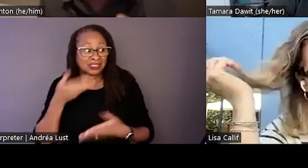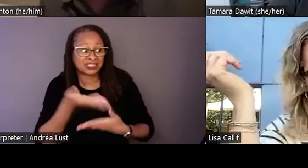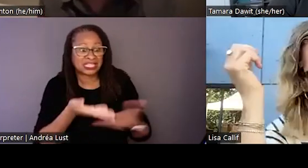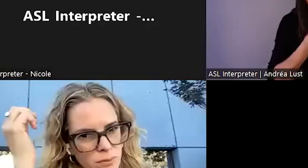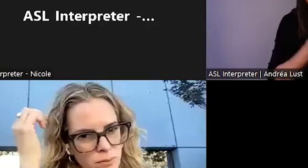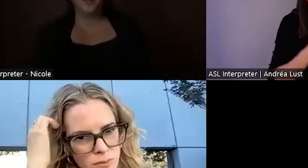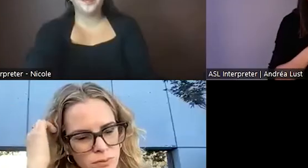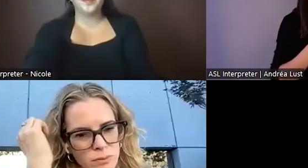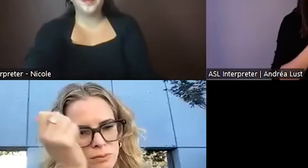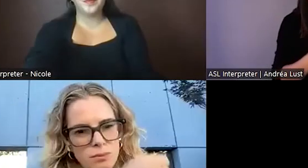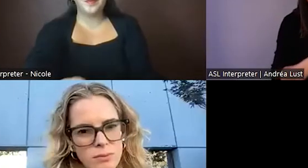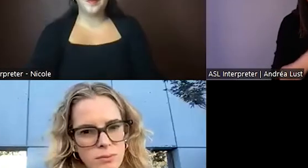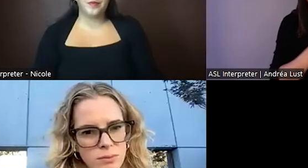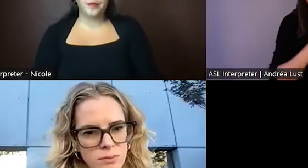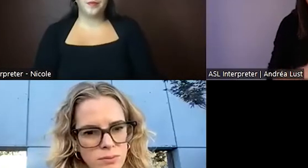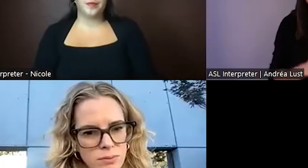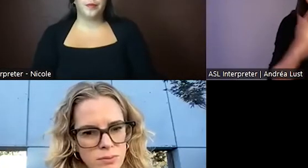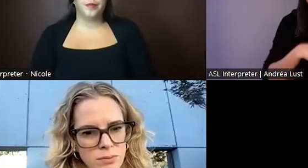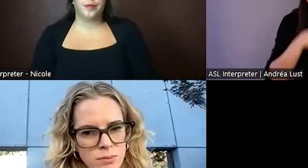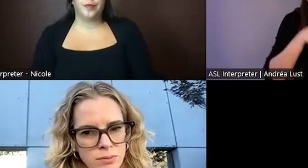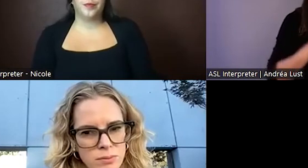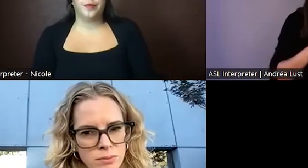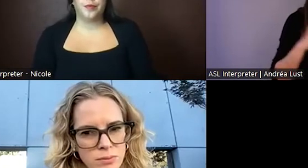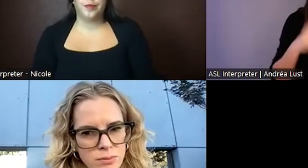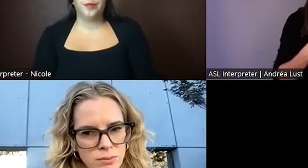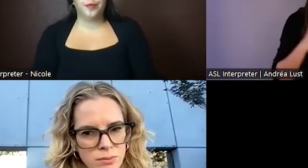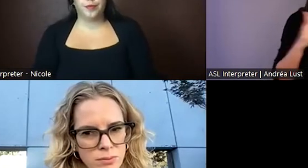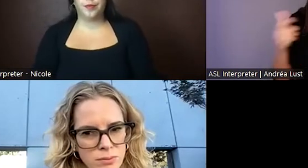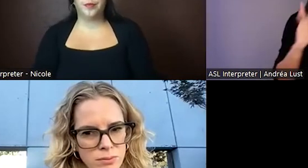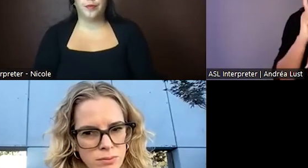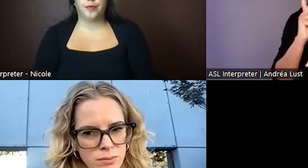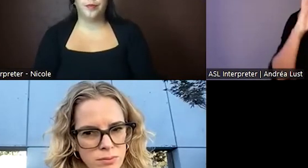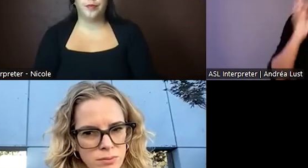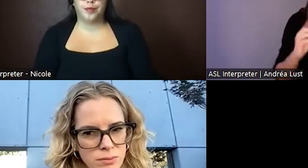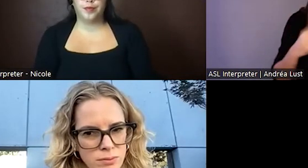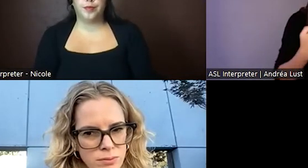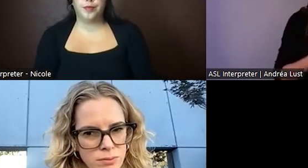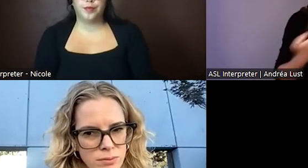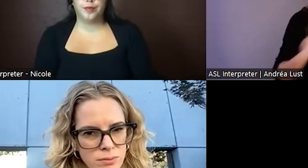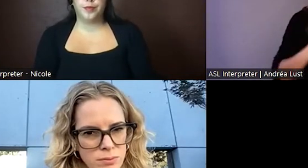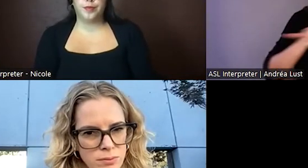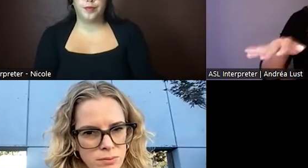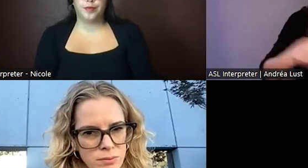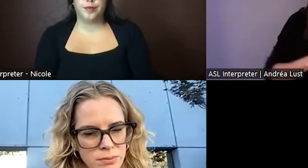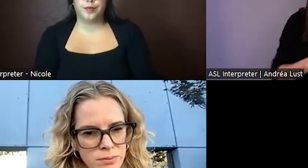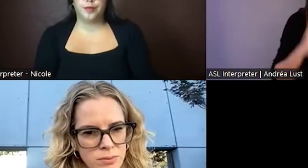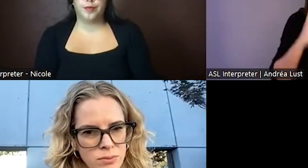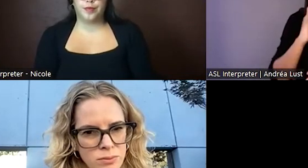are the policies around these major decisions about mm-hmm. resource allocation? So I think